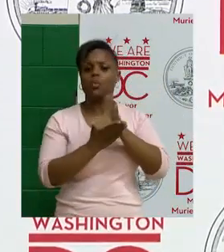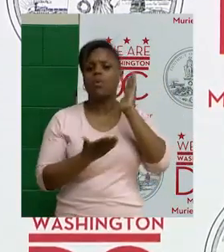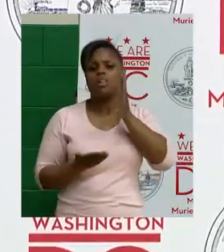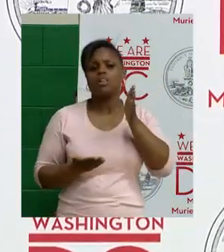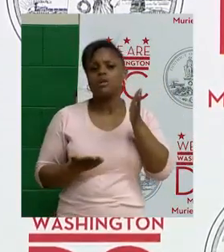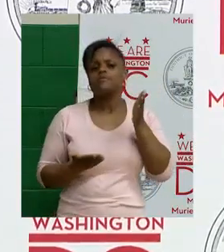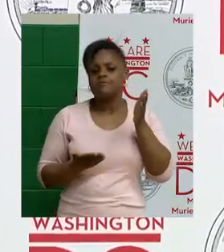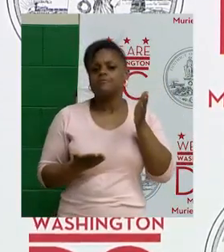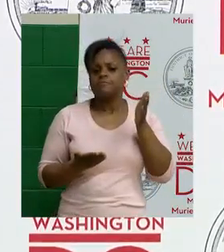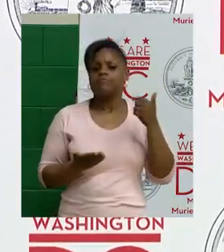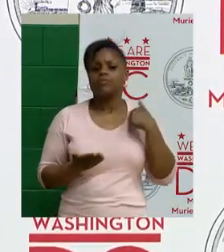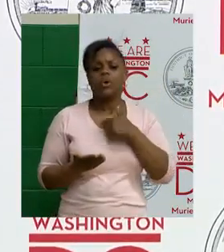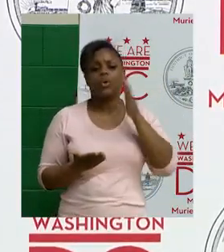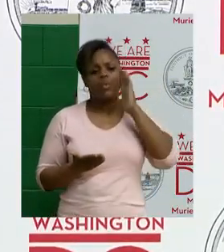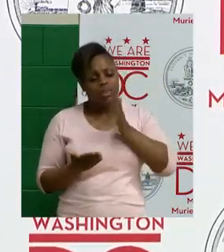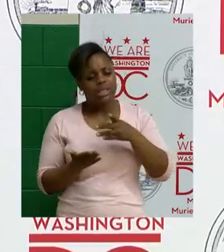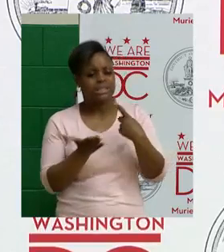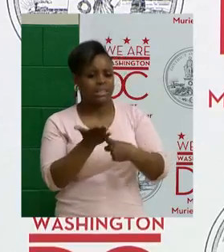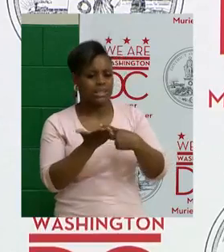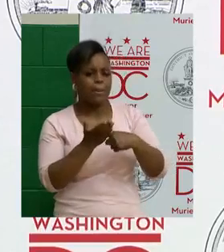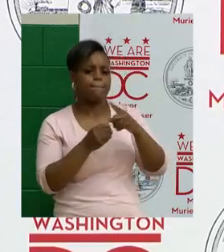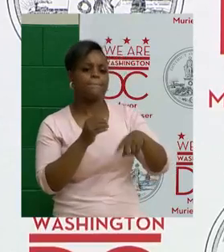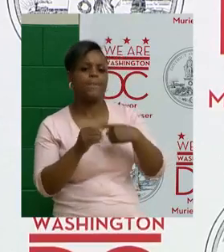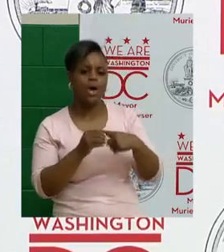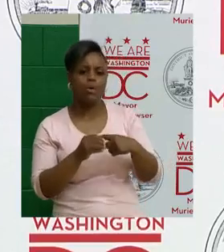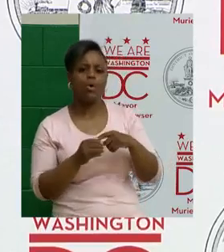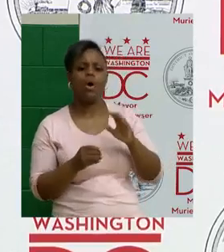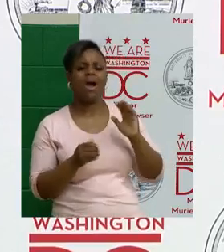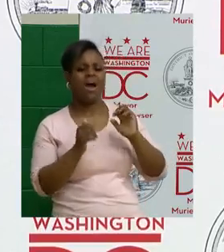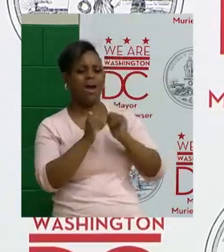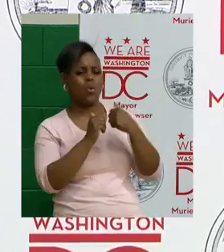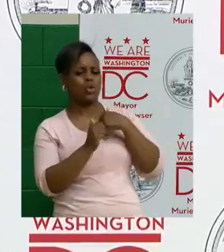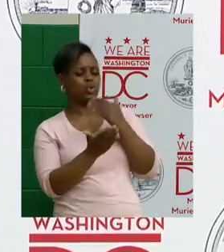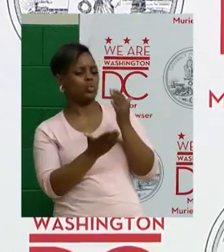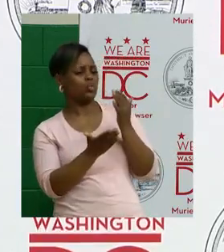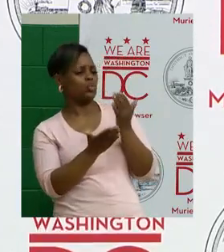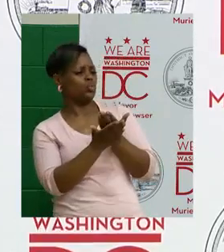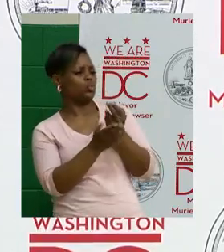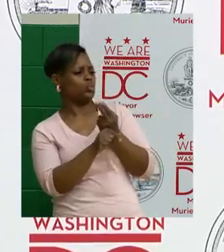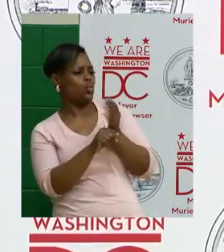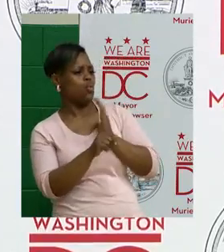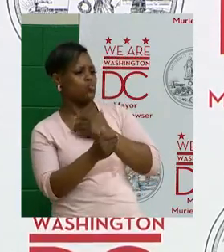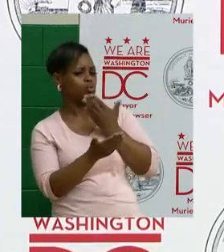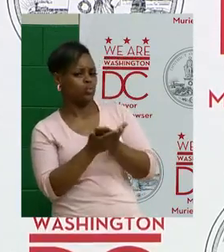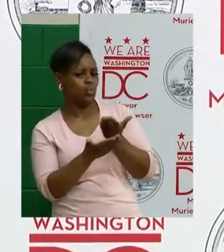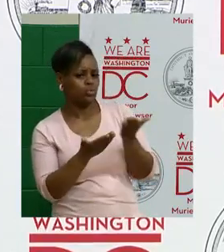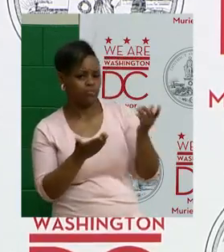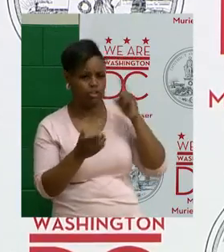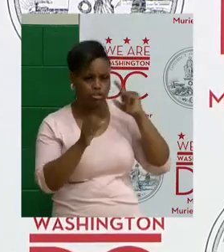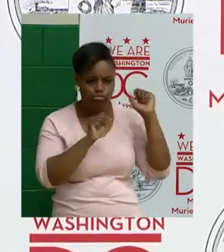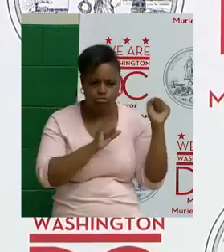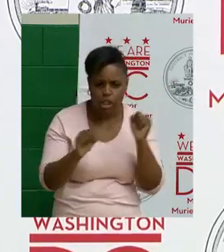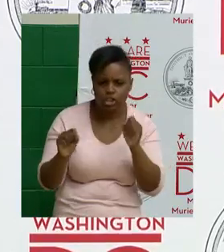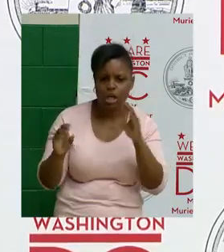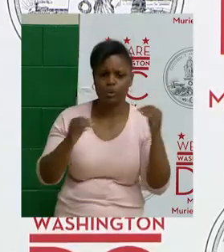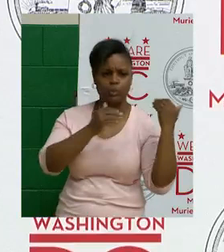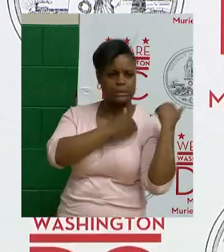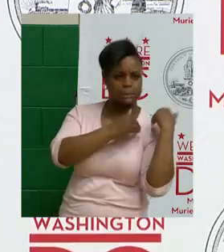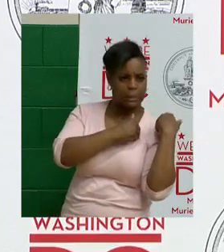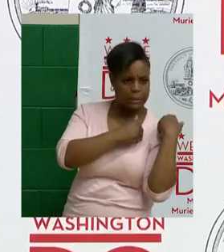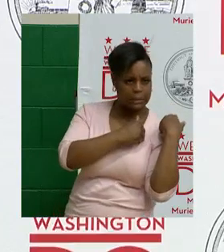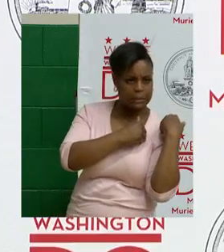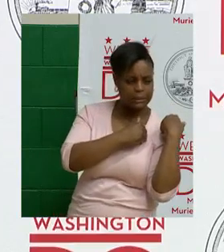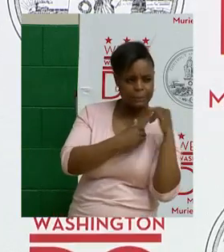able to talk about how we are using our resources strategically and responsibly and